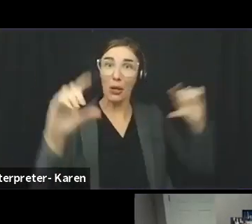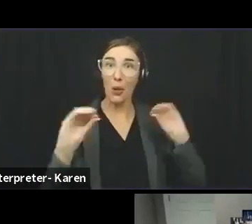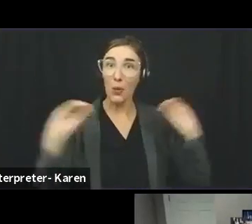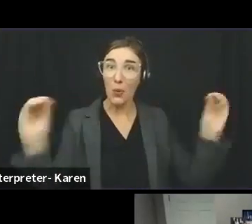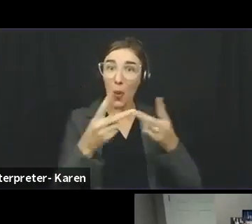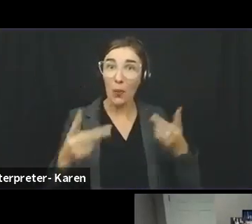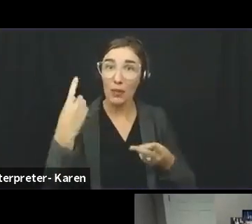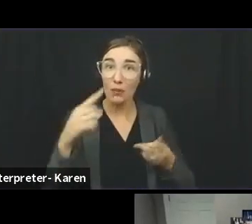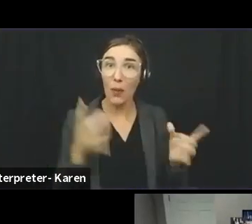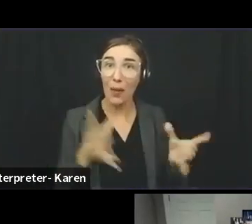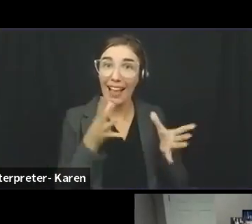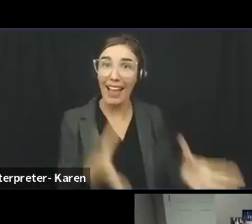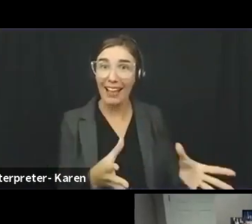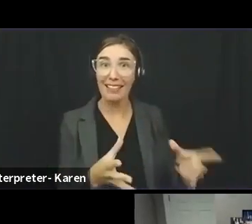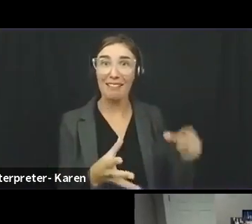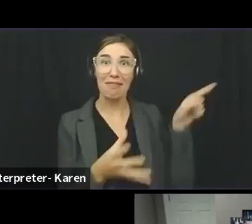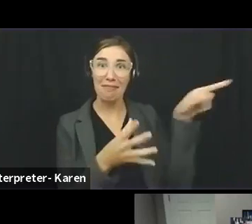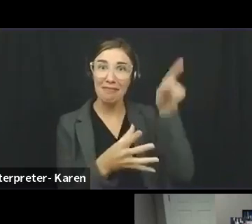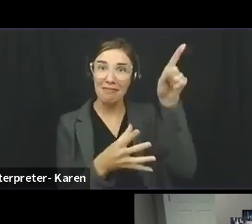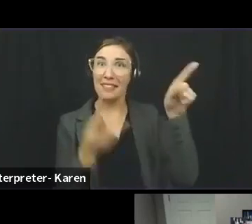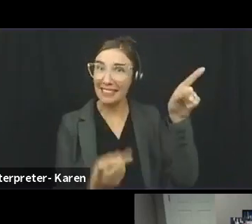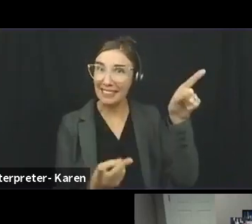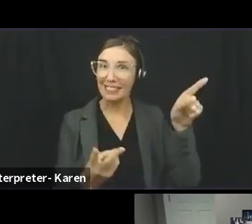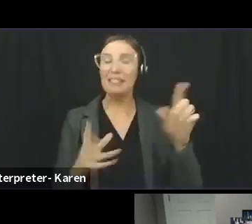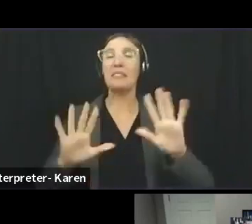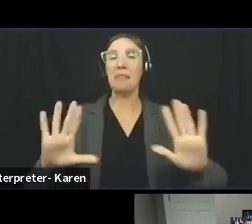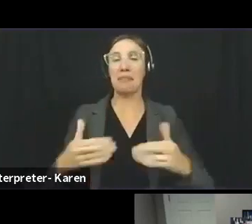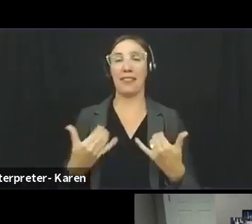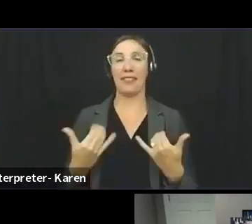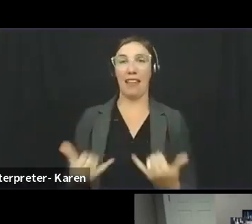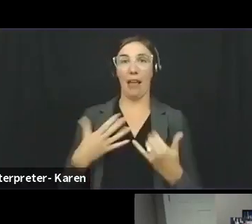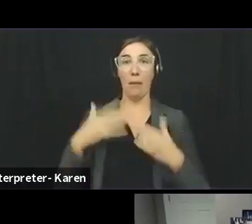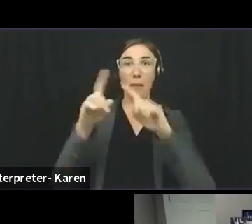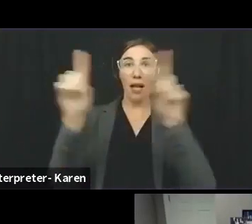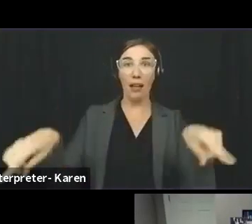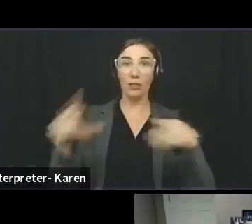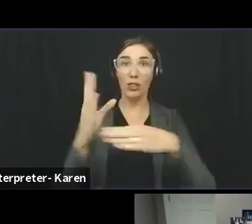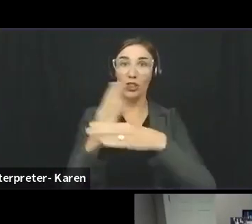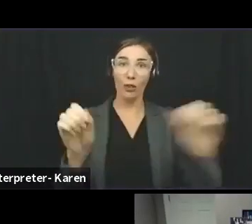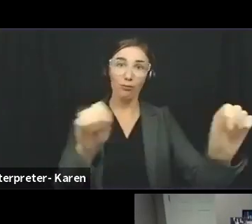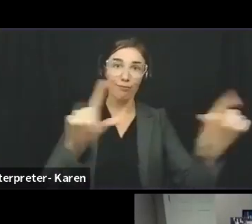I'm going to share my screen and share a couple of PowerPoints, and I'll talk a little bit about what the county's been doing.